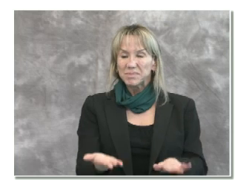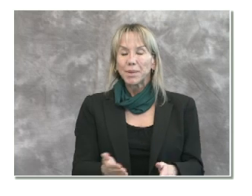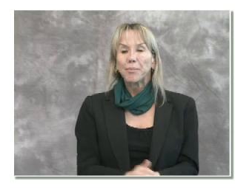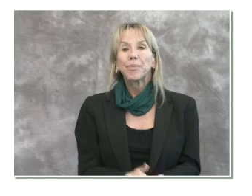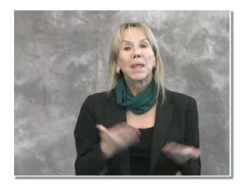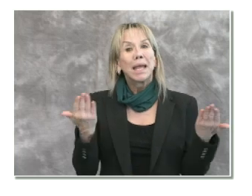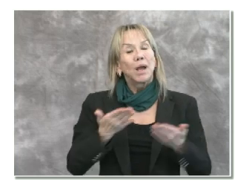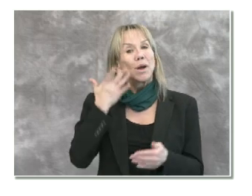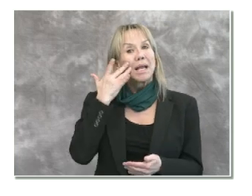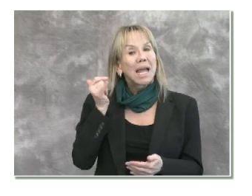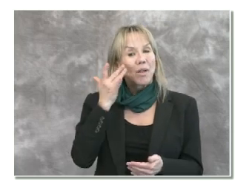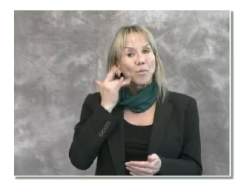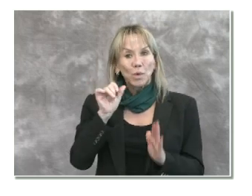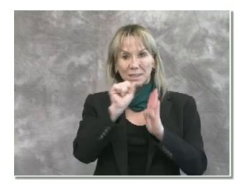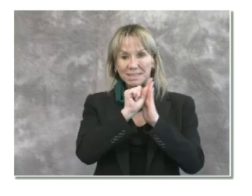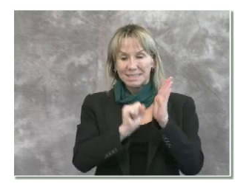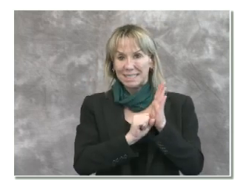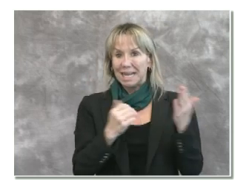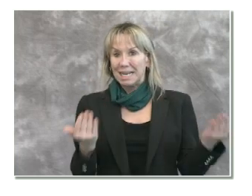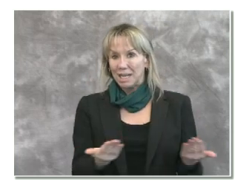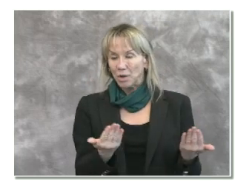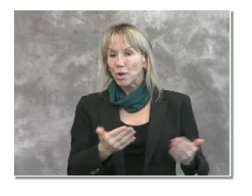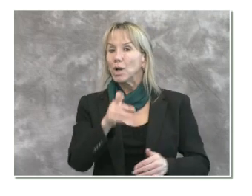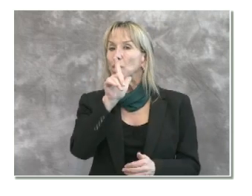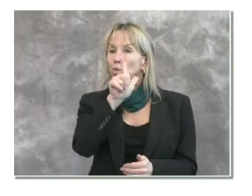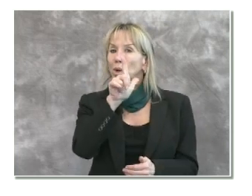Statewide, for California, there were